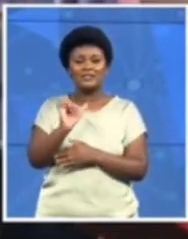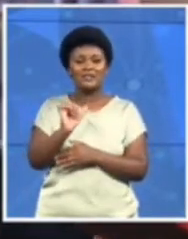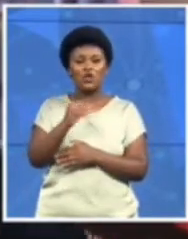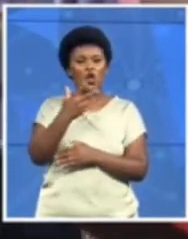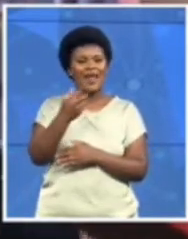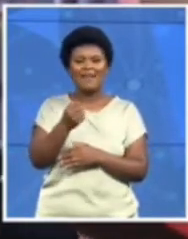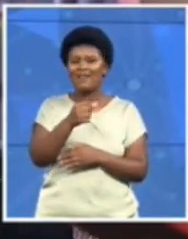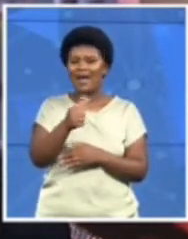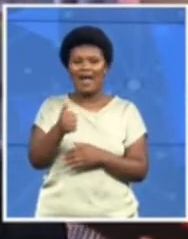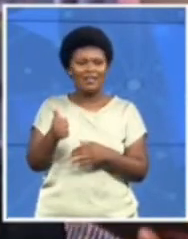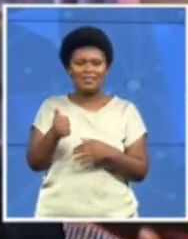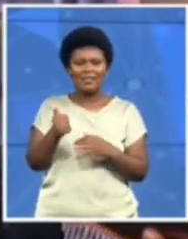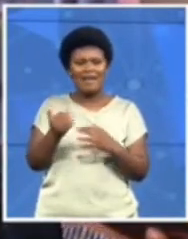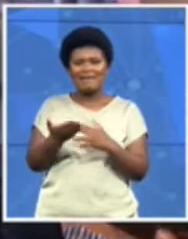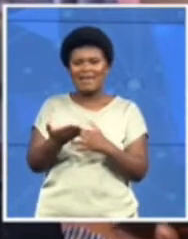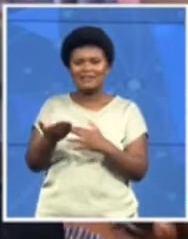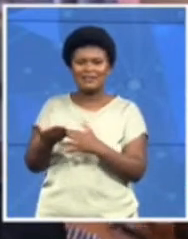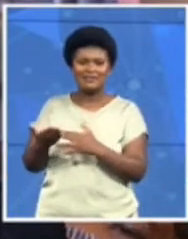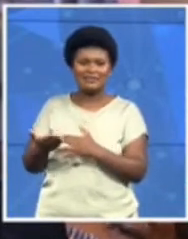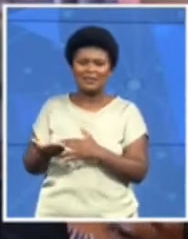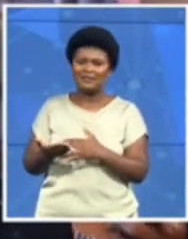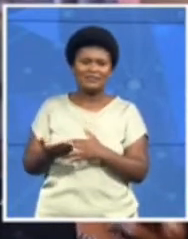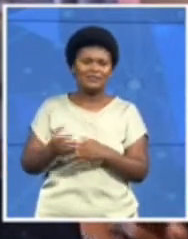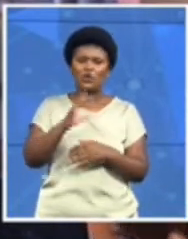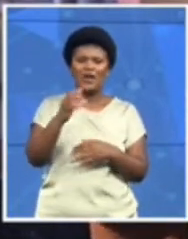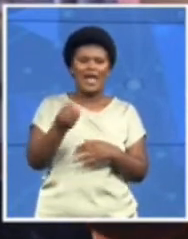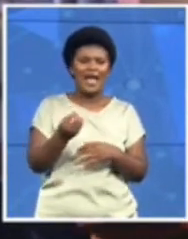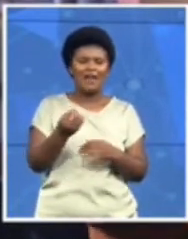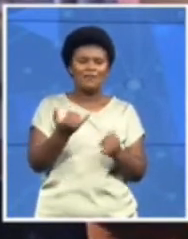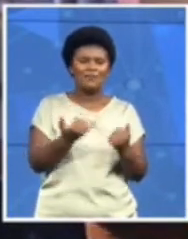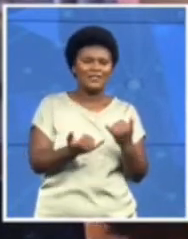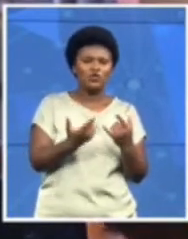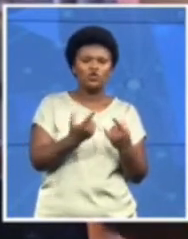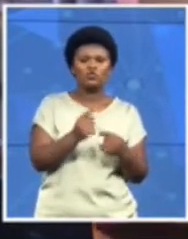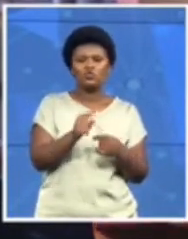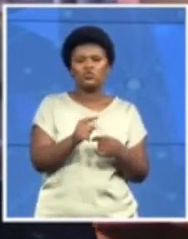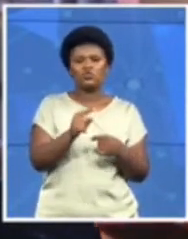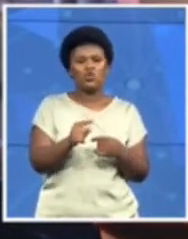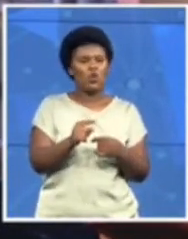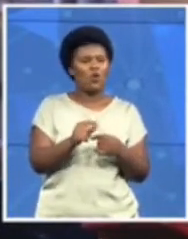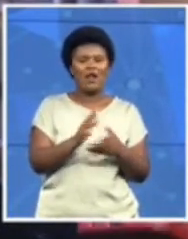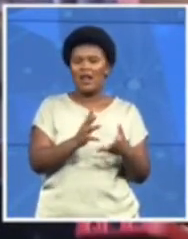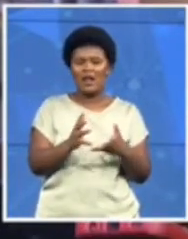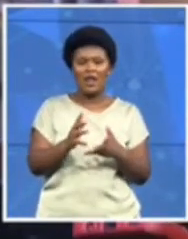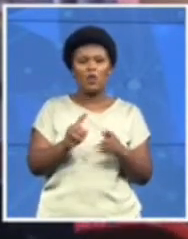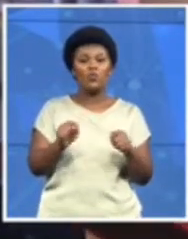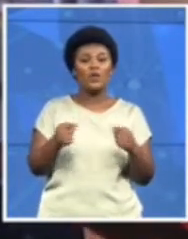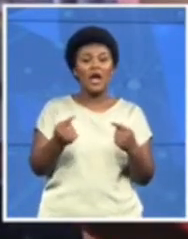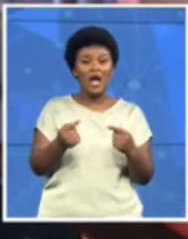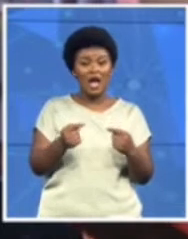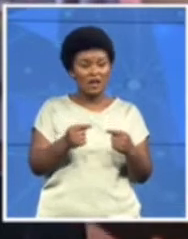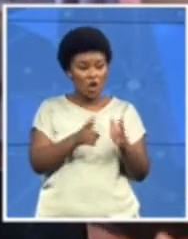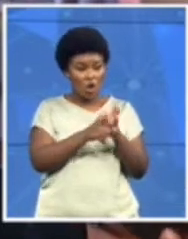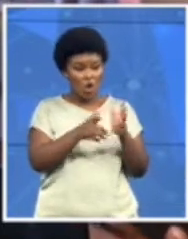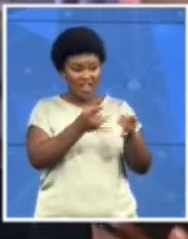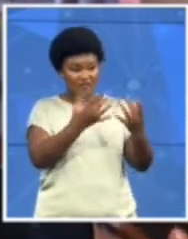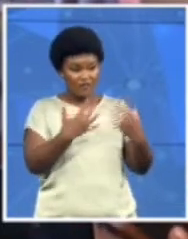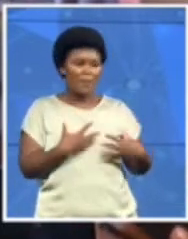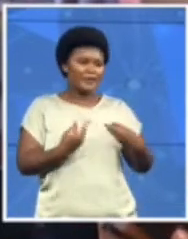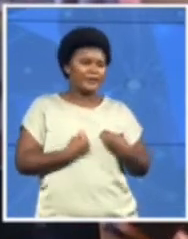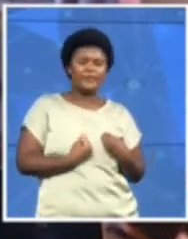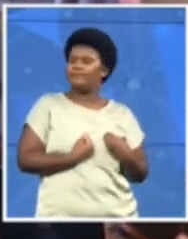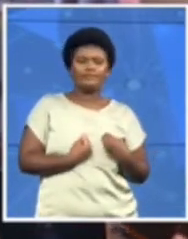warrants against his name and all that. We can't just take his word for it. That's why we asked for the 7 days, so that the